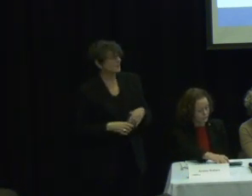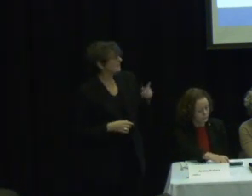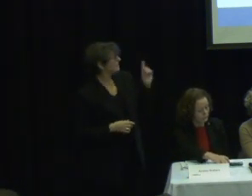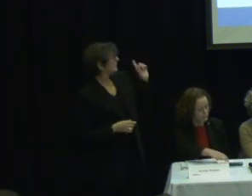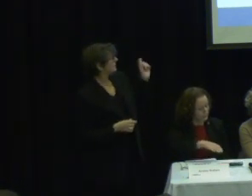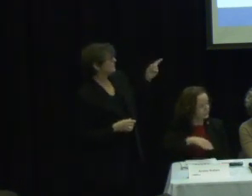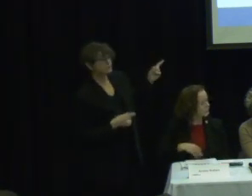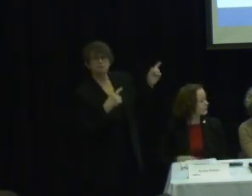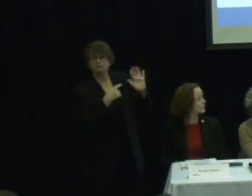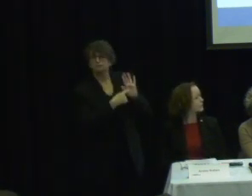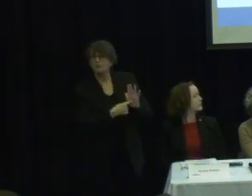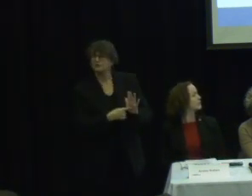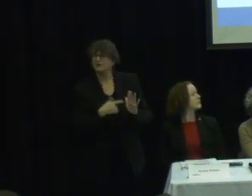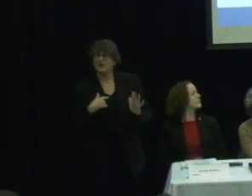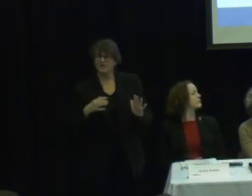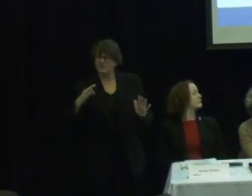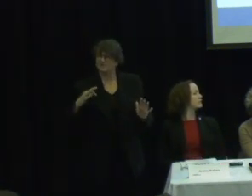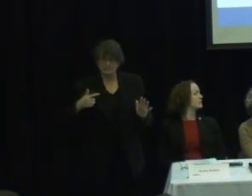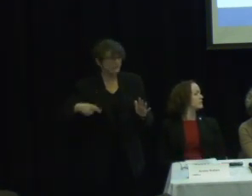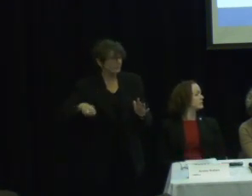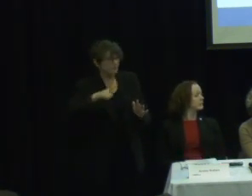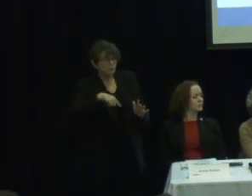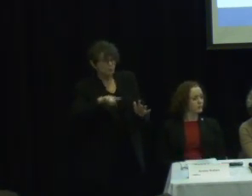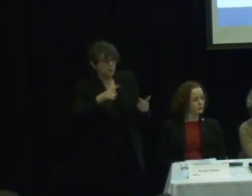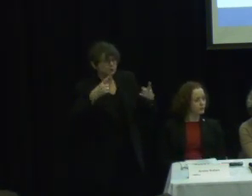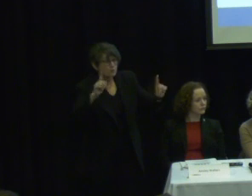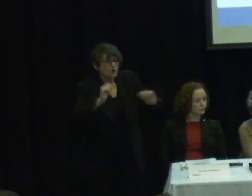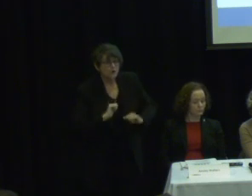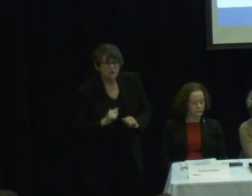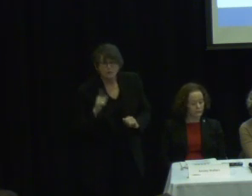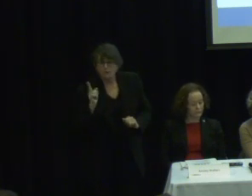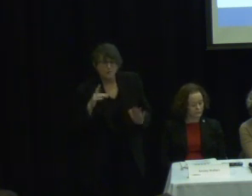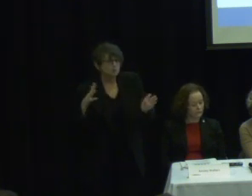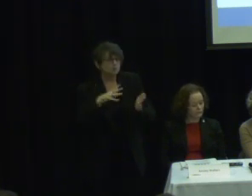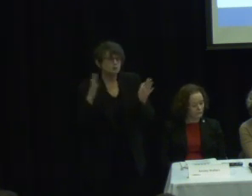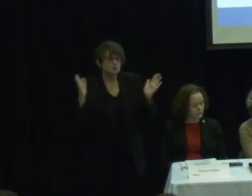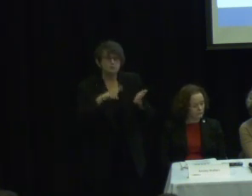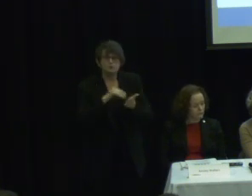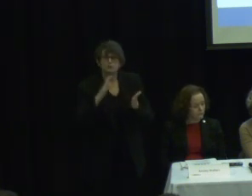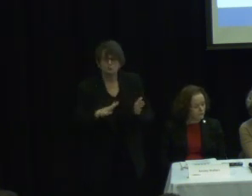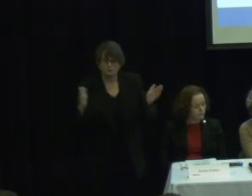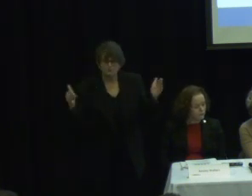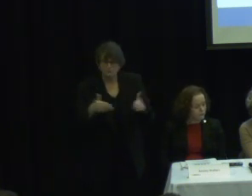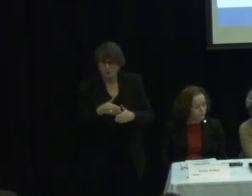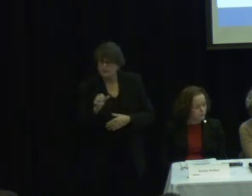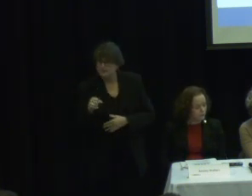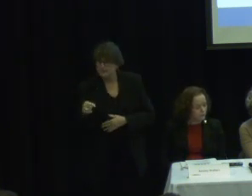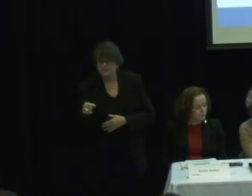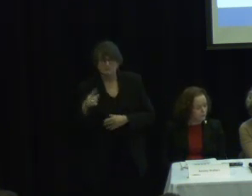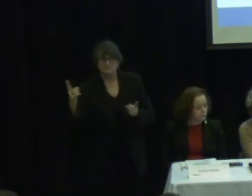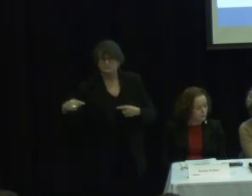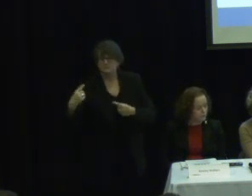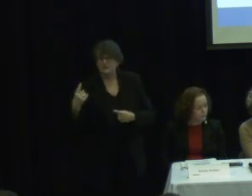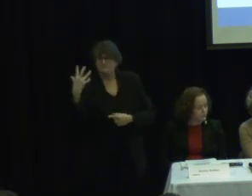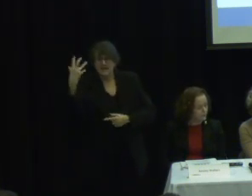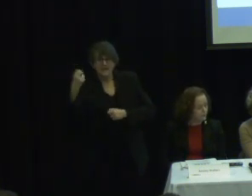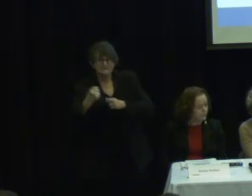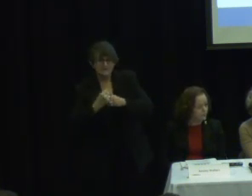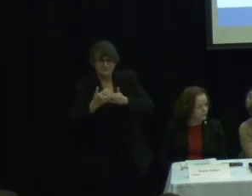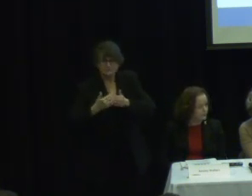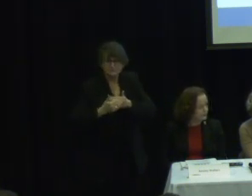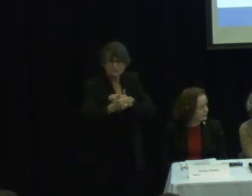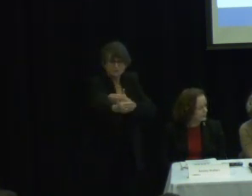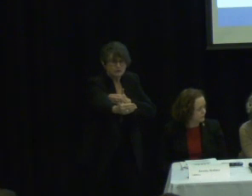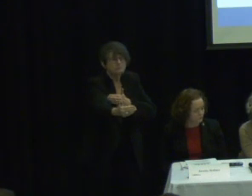merits working. It's showing your student-focused mission has been resonating. It's just now we need for the next 5 years to bring it to the next level. And this is